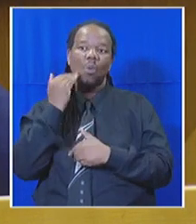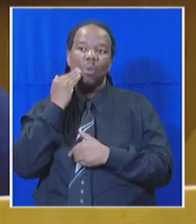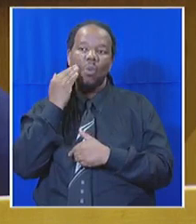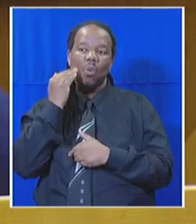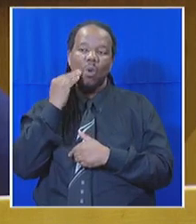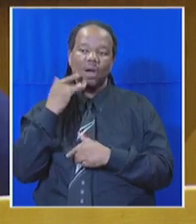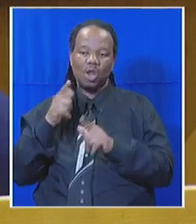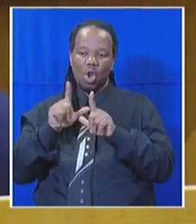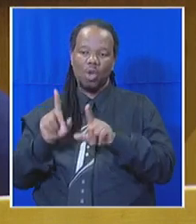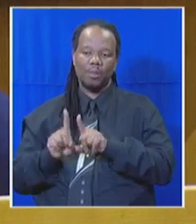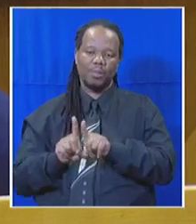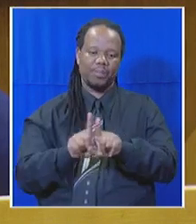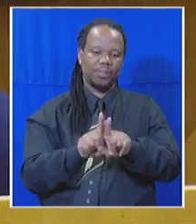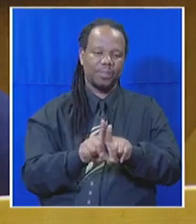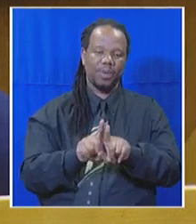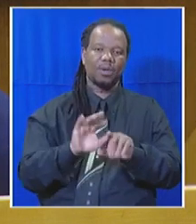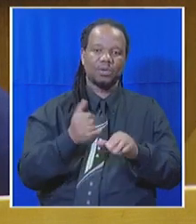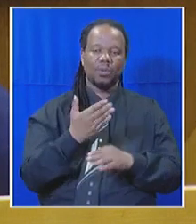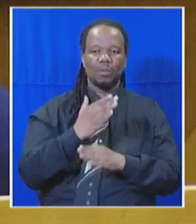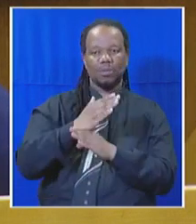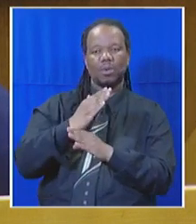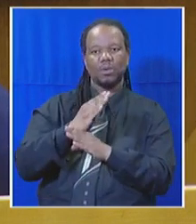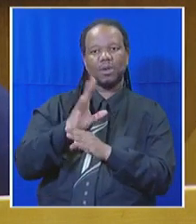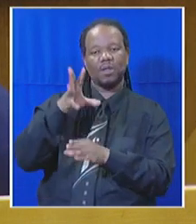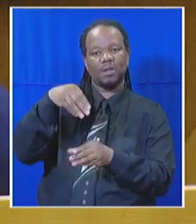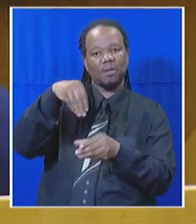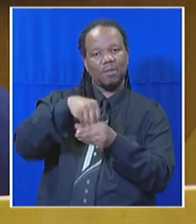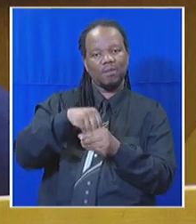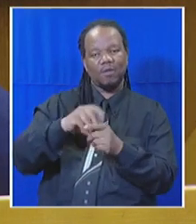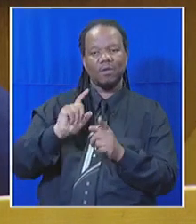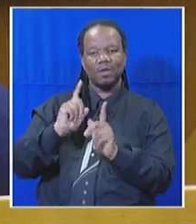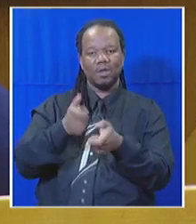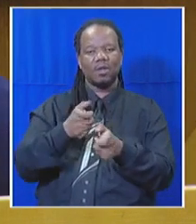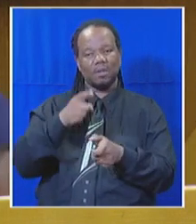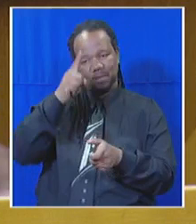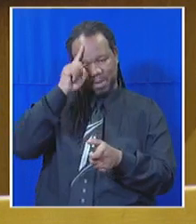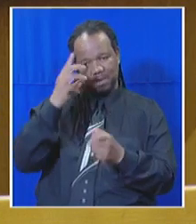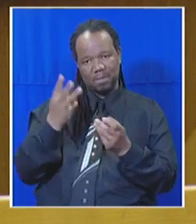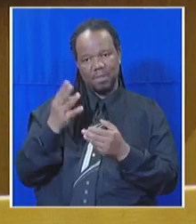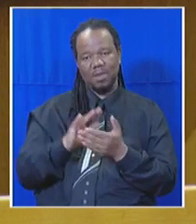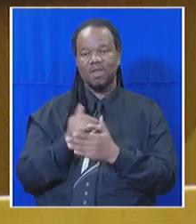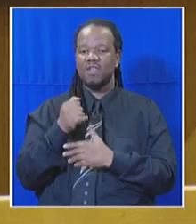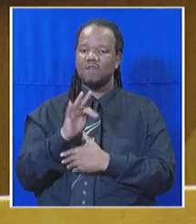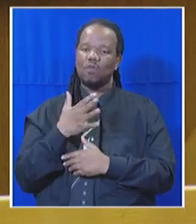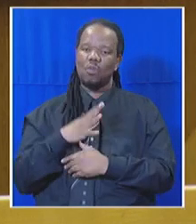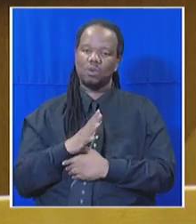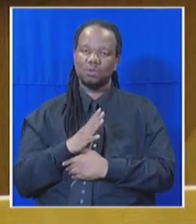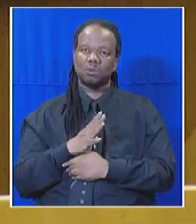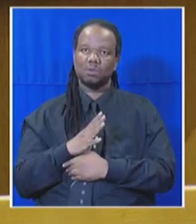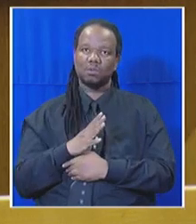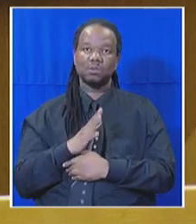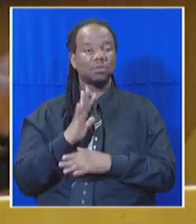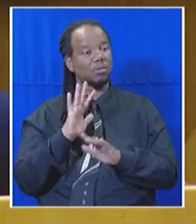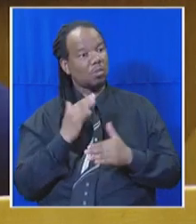white lawyers to protect him against the charge that he had participated in the mass murder of black workers. If you want us to take